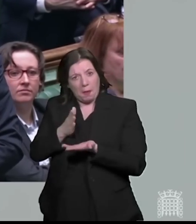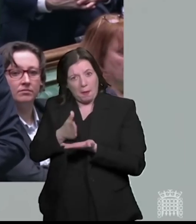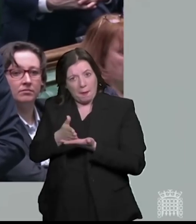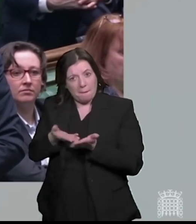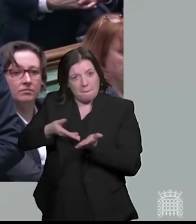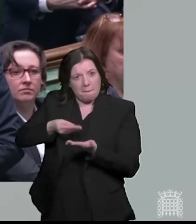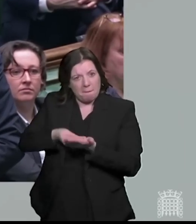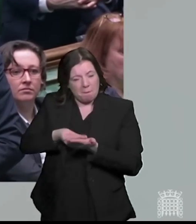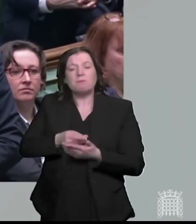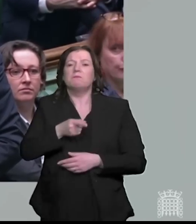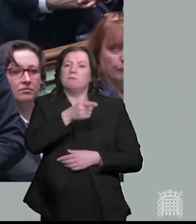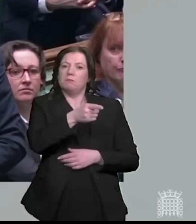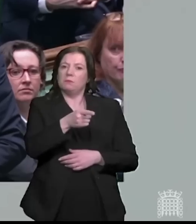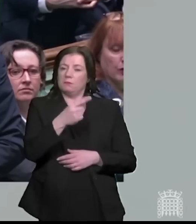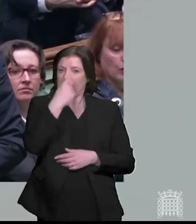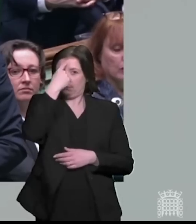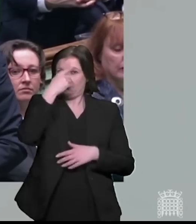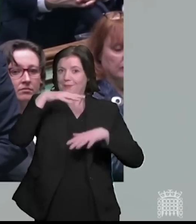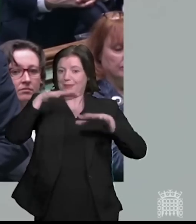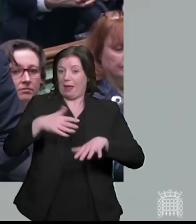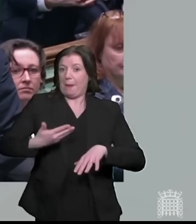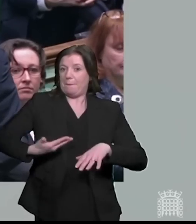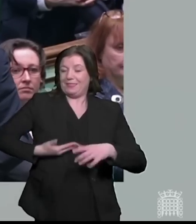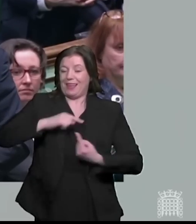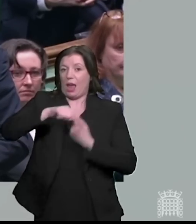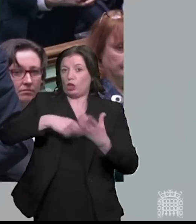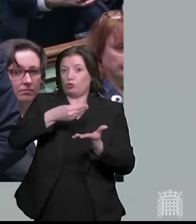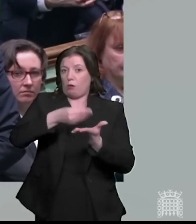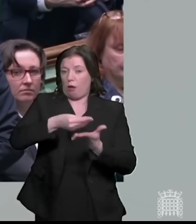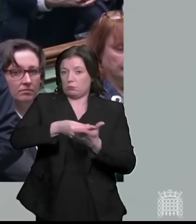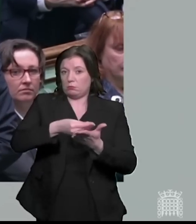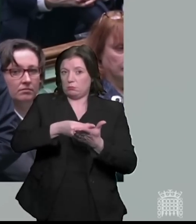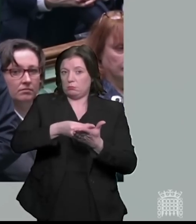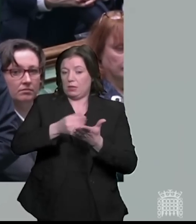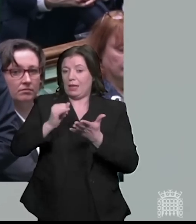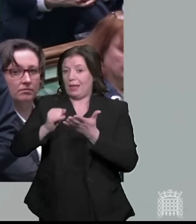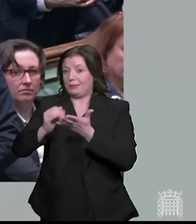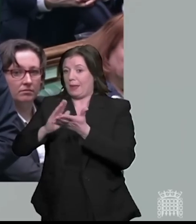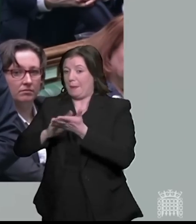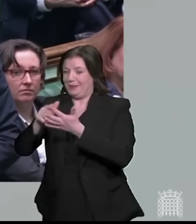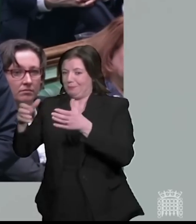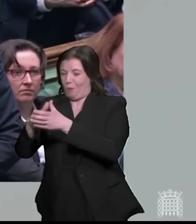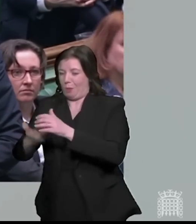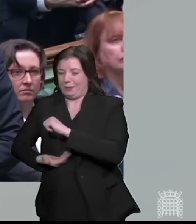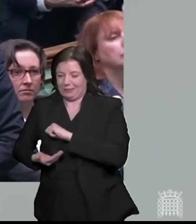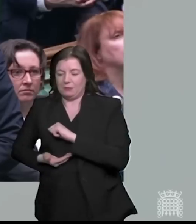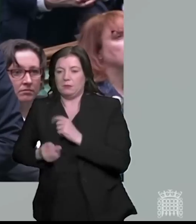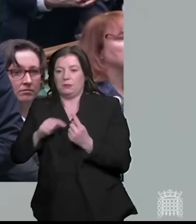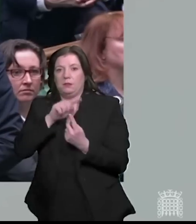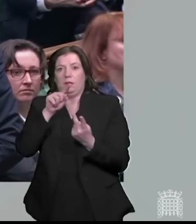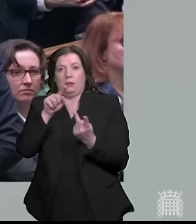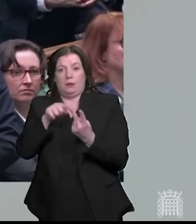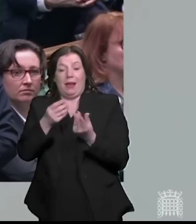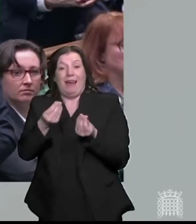that the Treasury did more to tackle domestic and business energy costs, particularly for SMEs, that it continued to act to